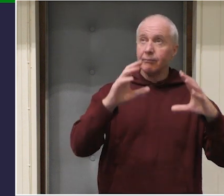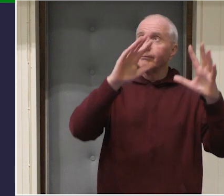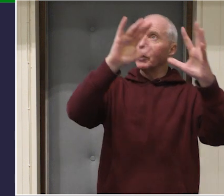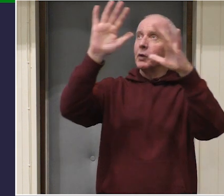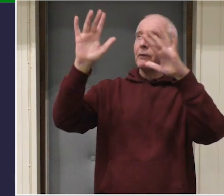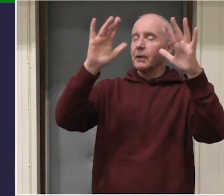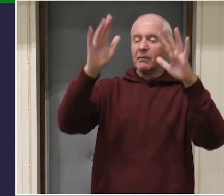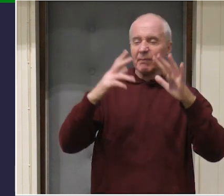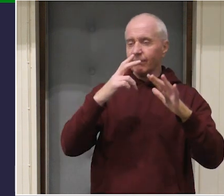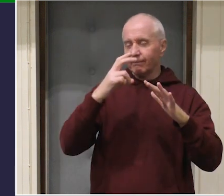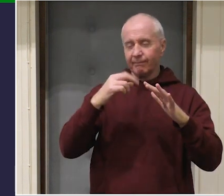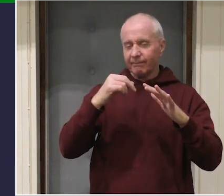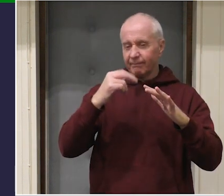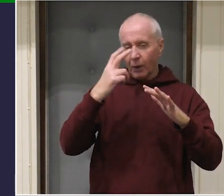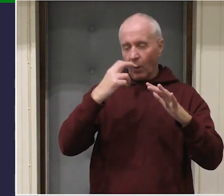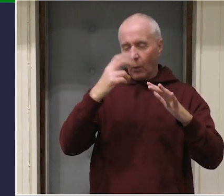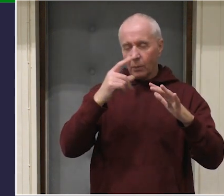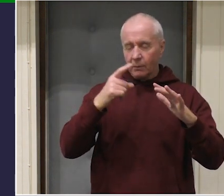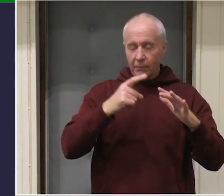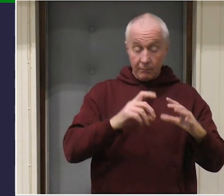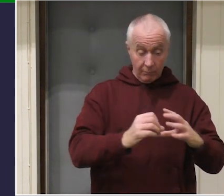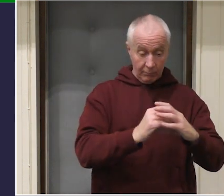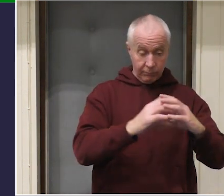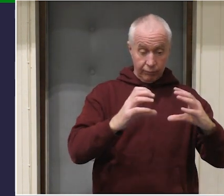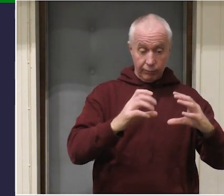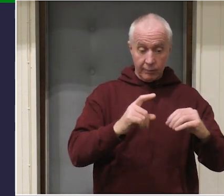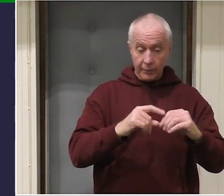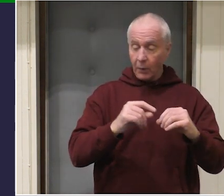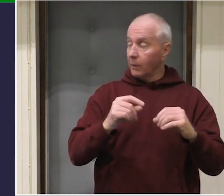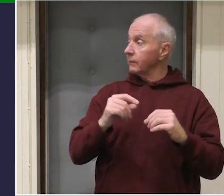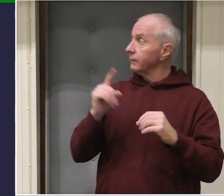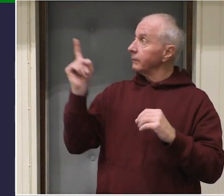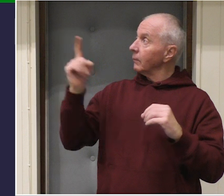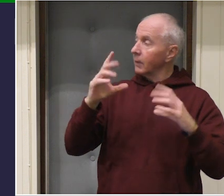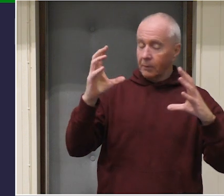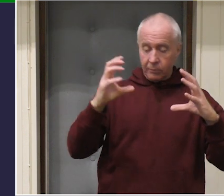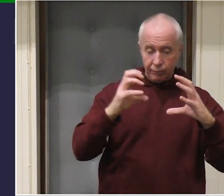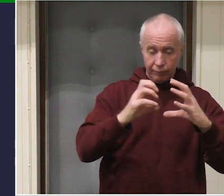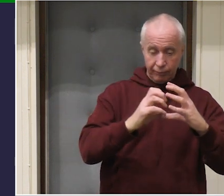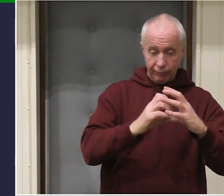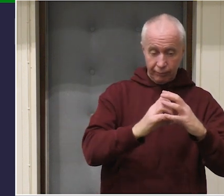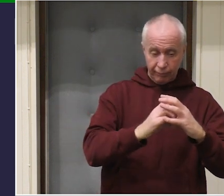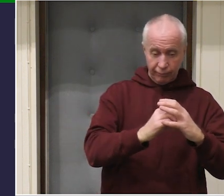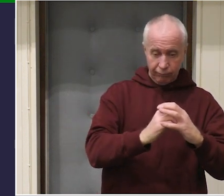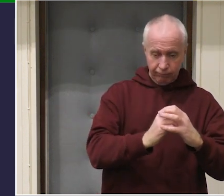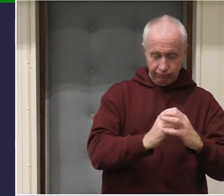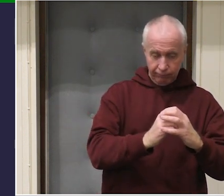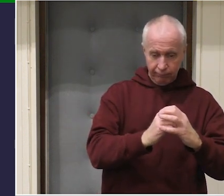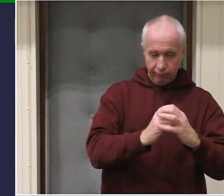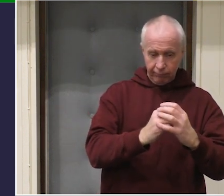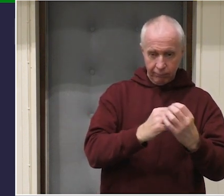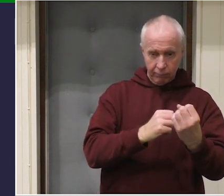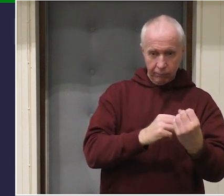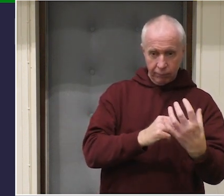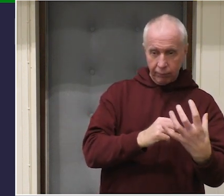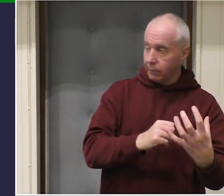got to be still forming, so they'll have formed up here somewhere, they'll have moved down as they contract, and they're still going before they get down to here. We've caught